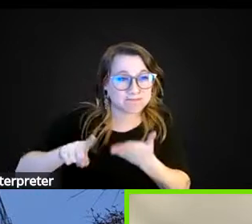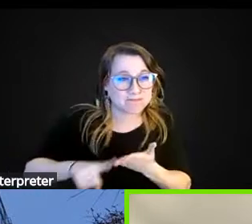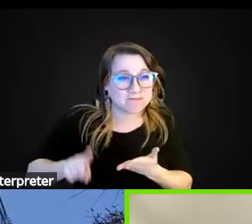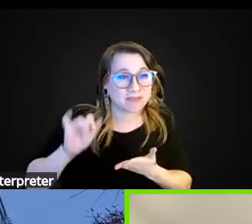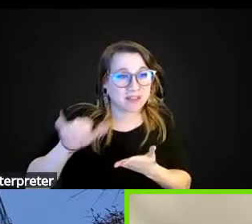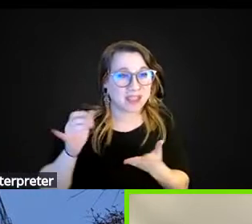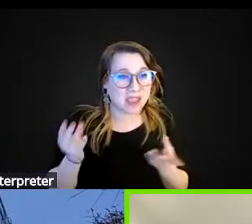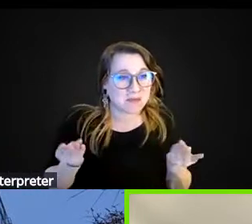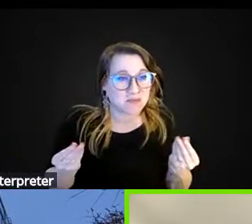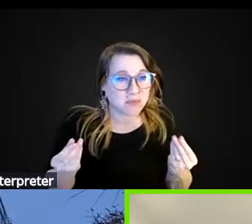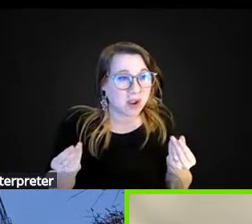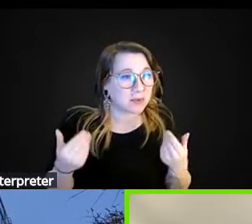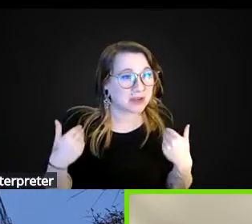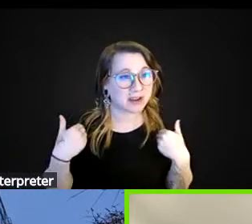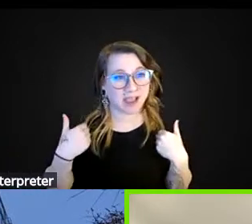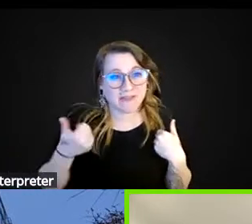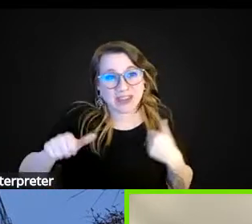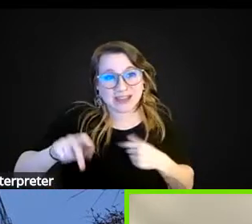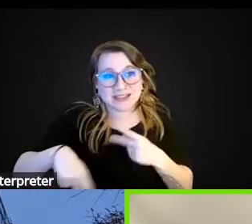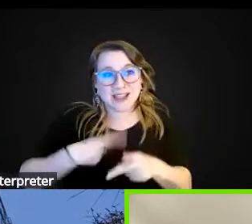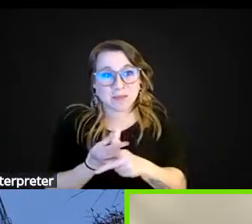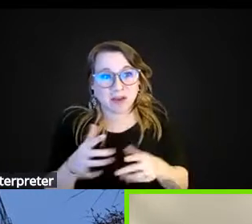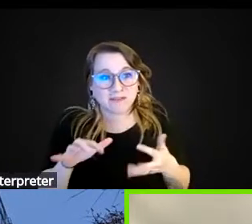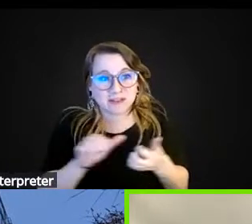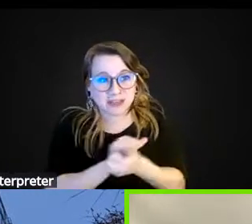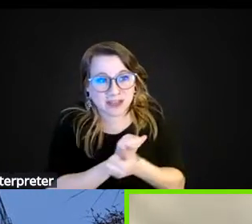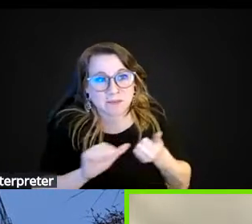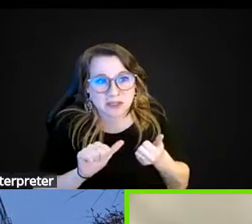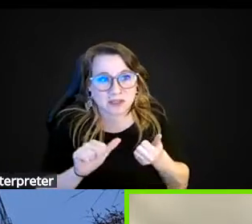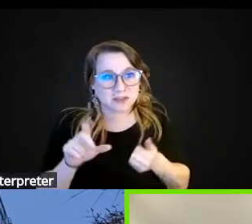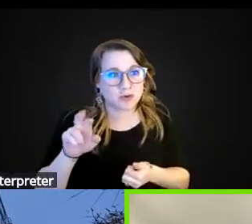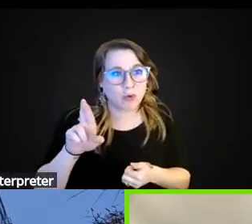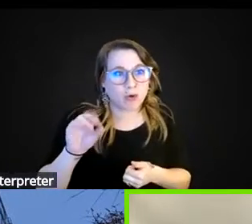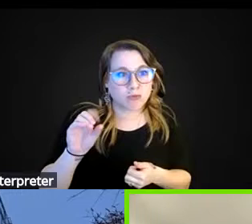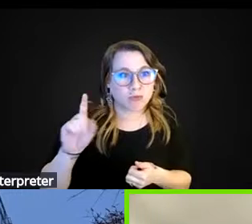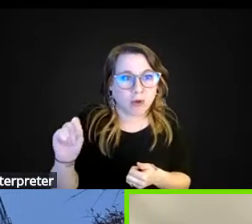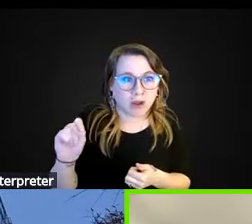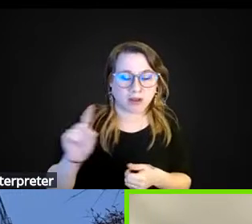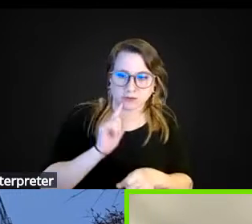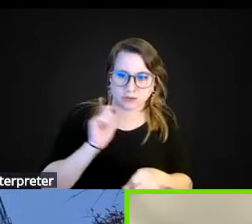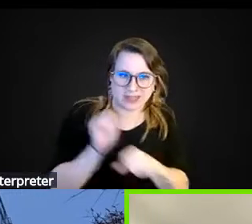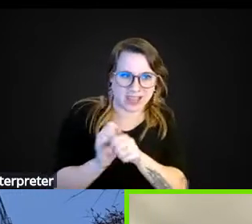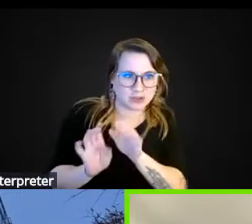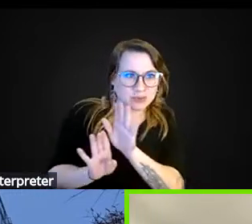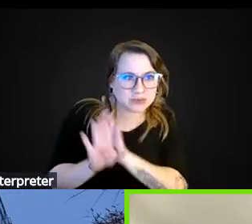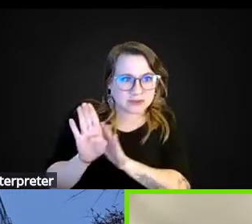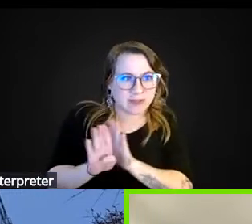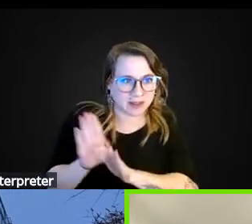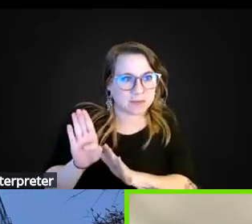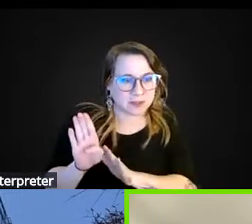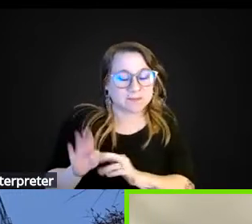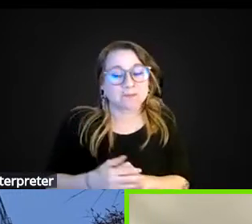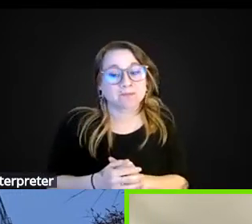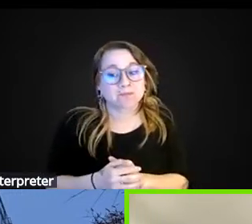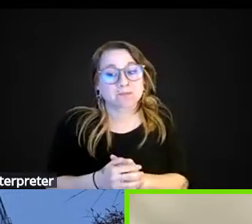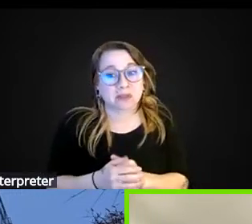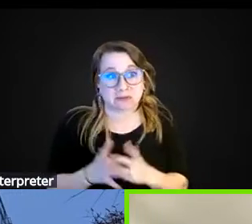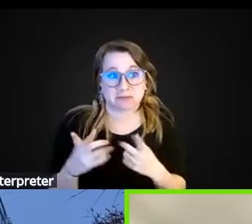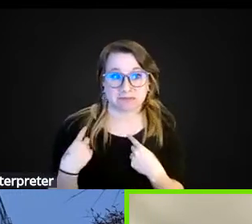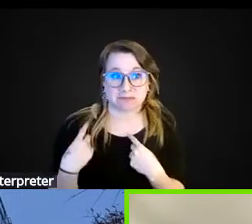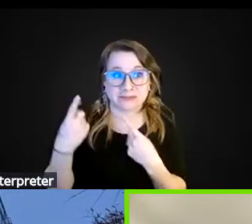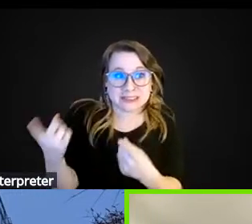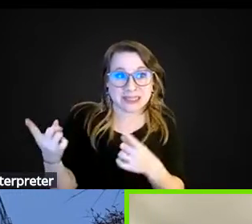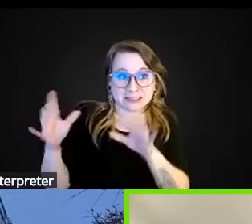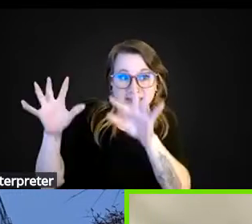has any type of damage, rot to the actual development. And so since it's been